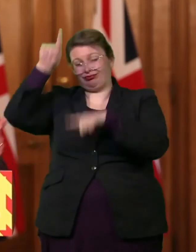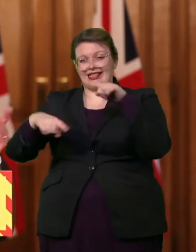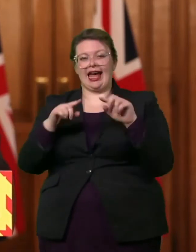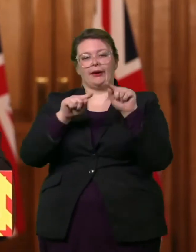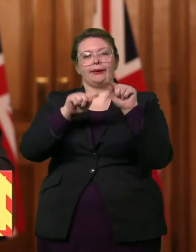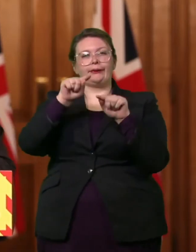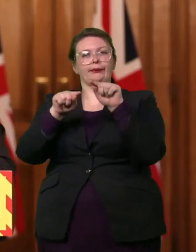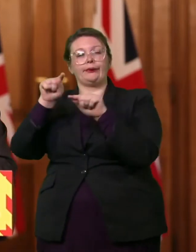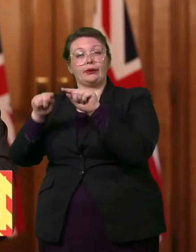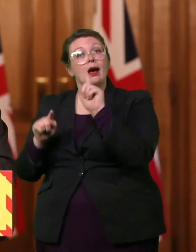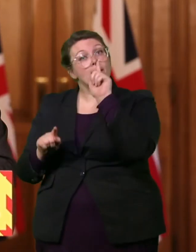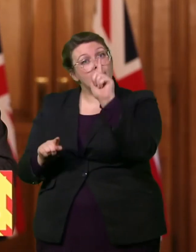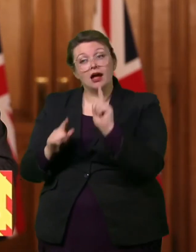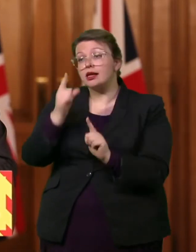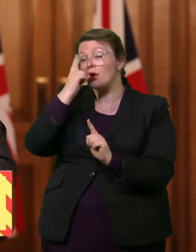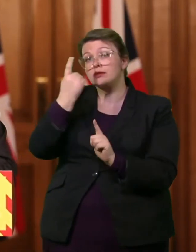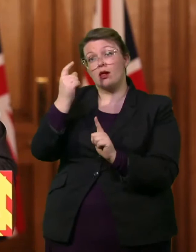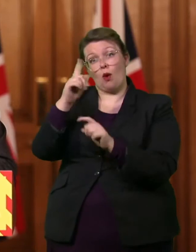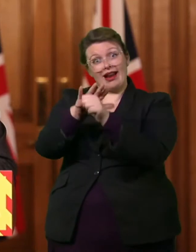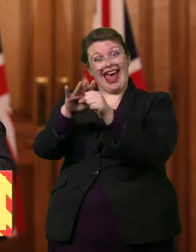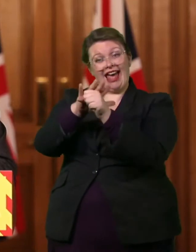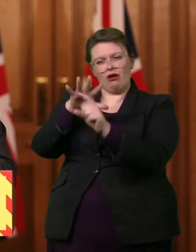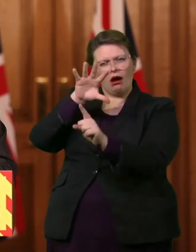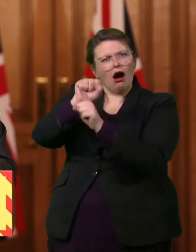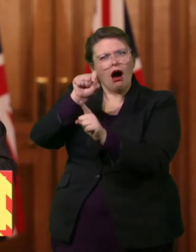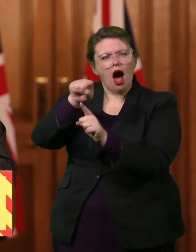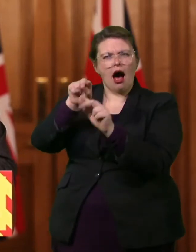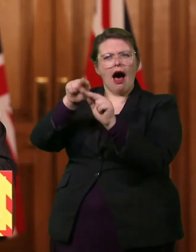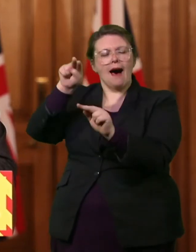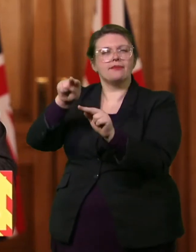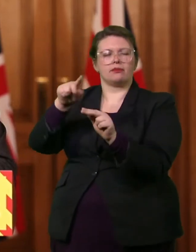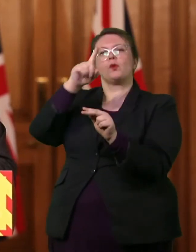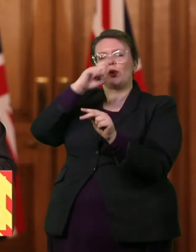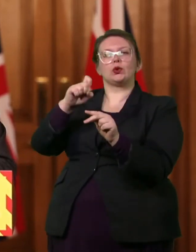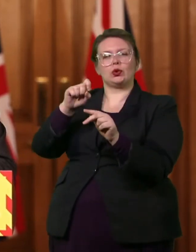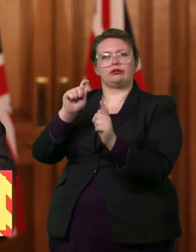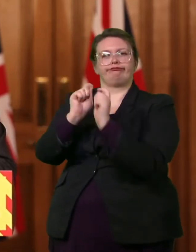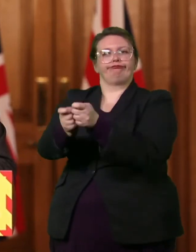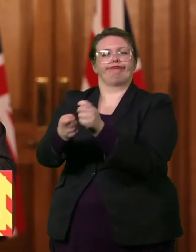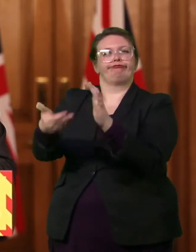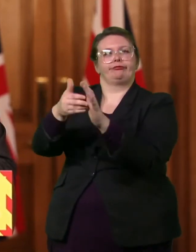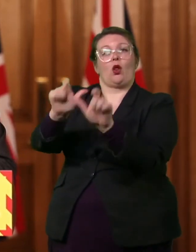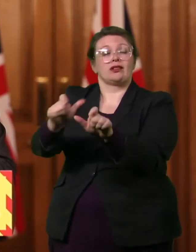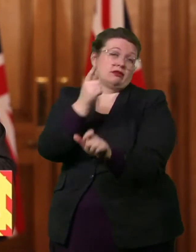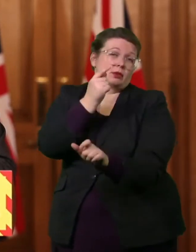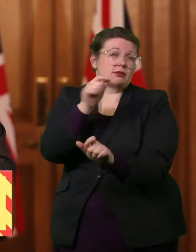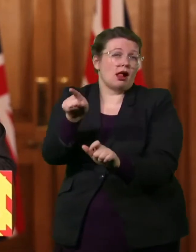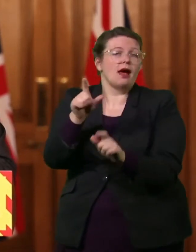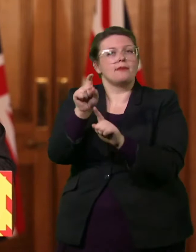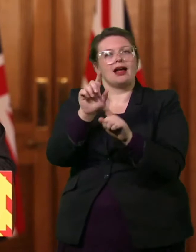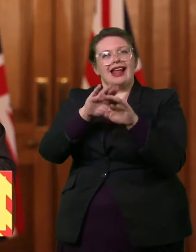spike, and I'll ask Dr. Hopkins to say a bit more about that. But the goal is for us all to come